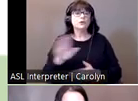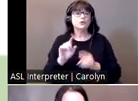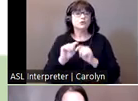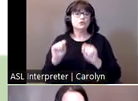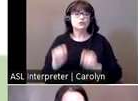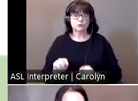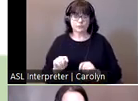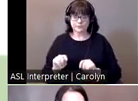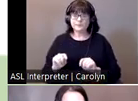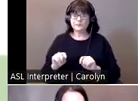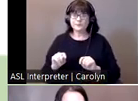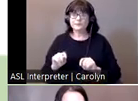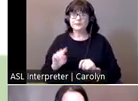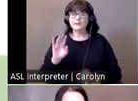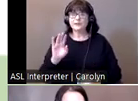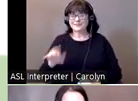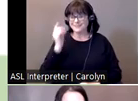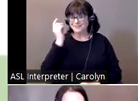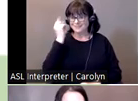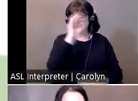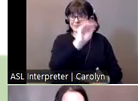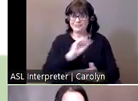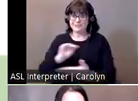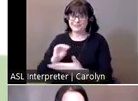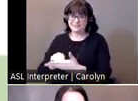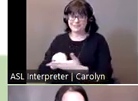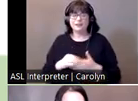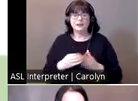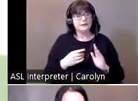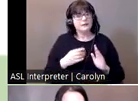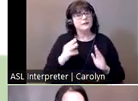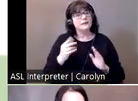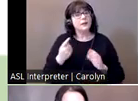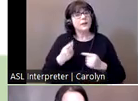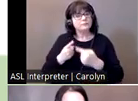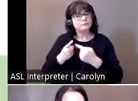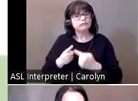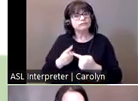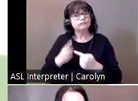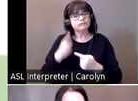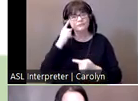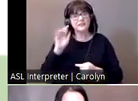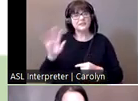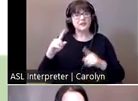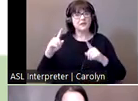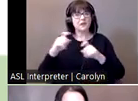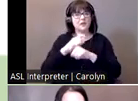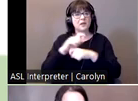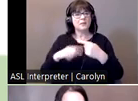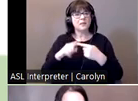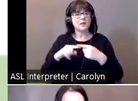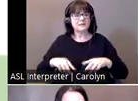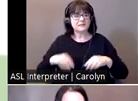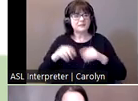because those wheels and cogs in big institutions work are fairly complex when it comes to what goes on a